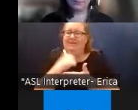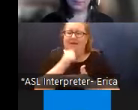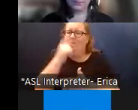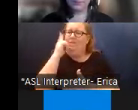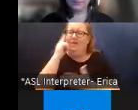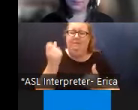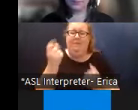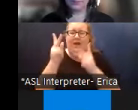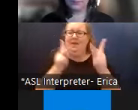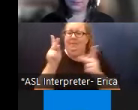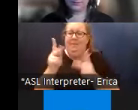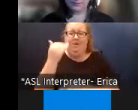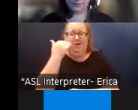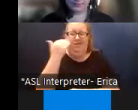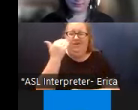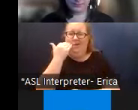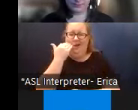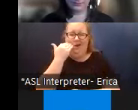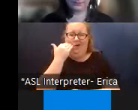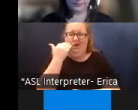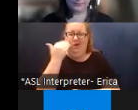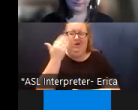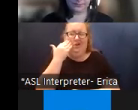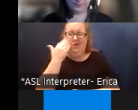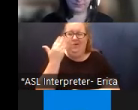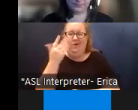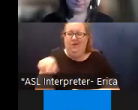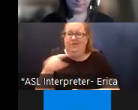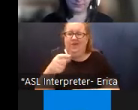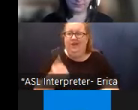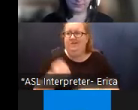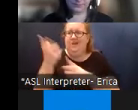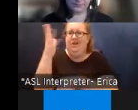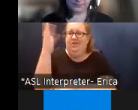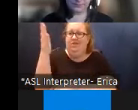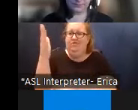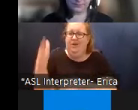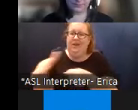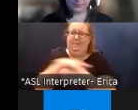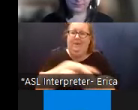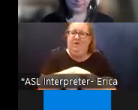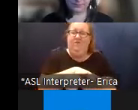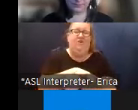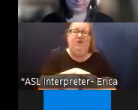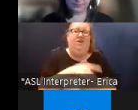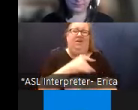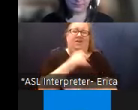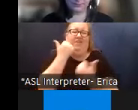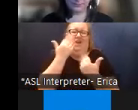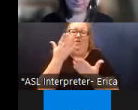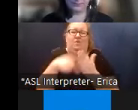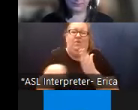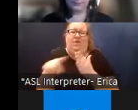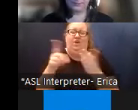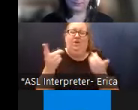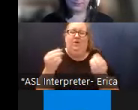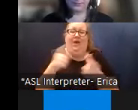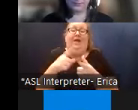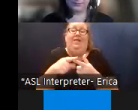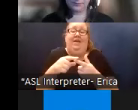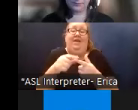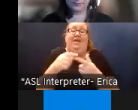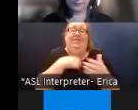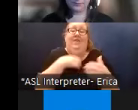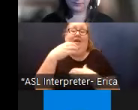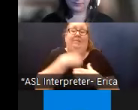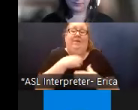lot of people are even aware. You know, they take the tree out and pave over. They don't even know what they're doing. And then they complain that there's